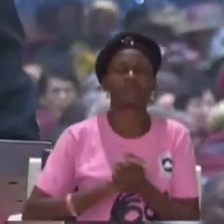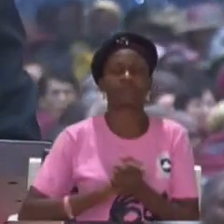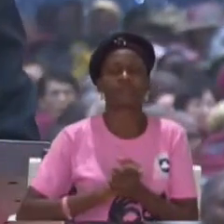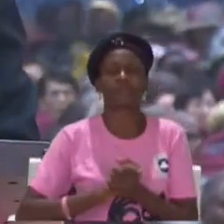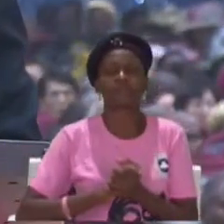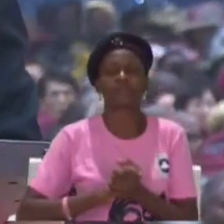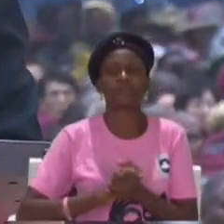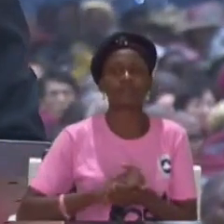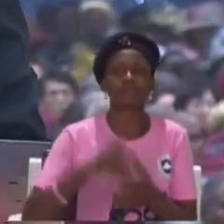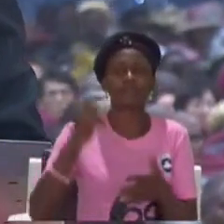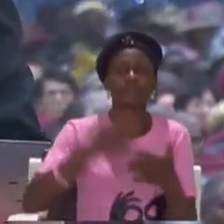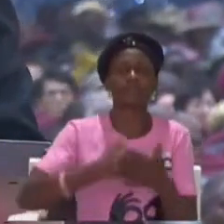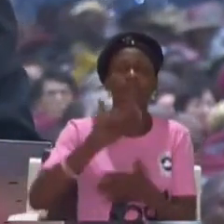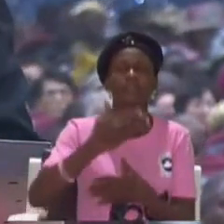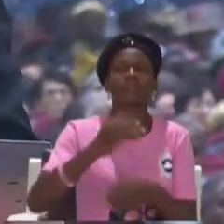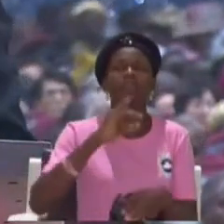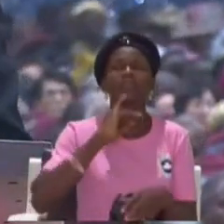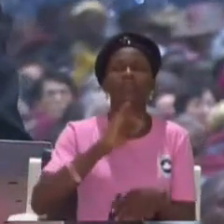The next